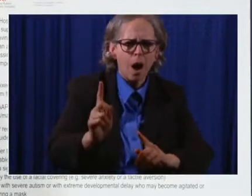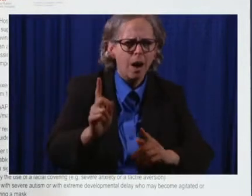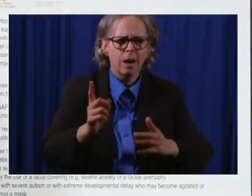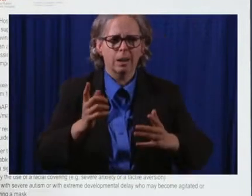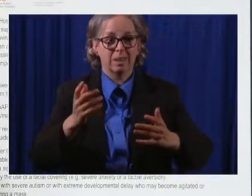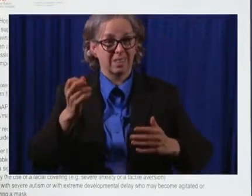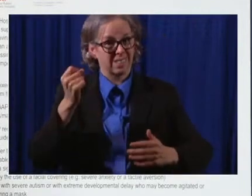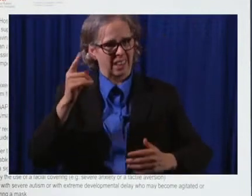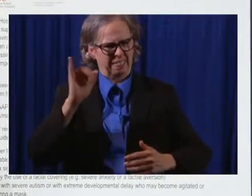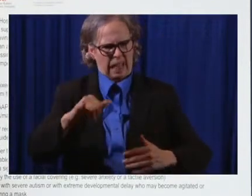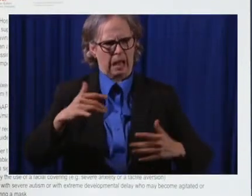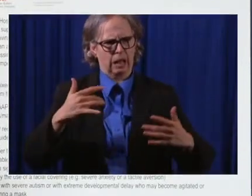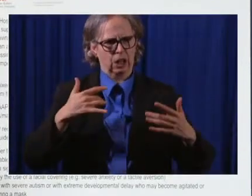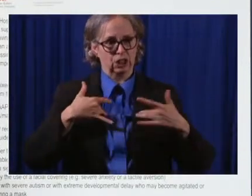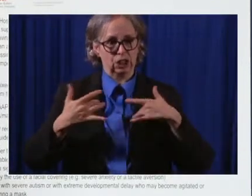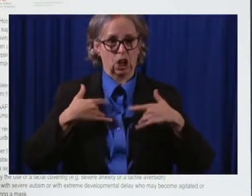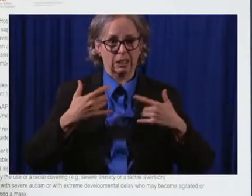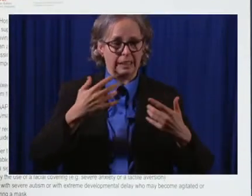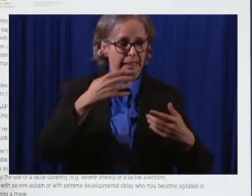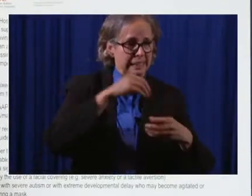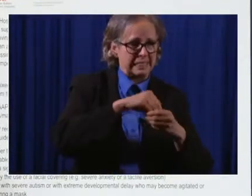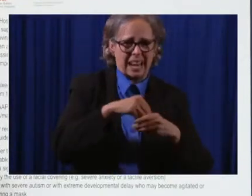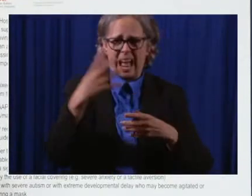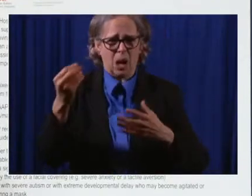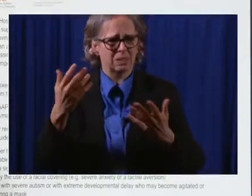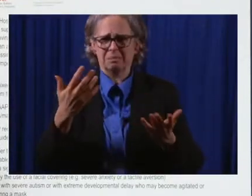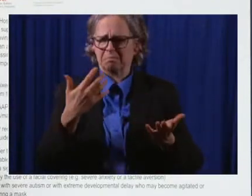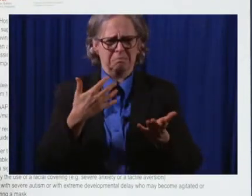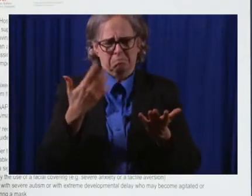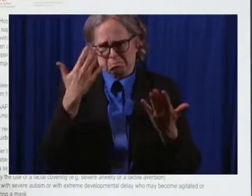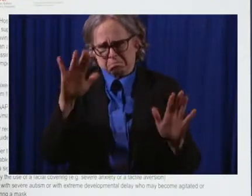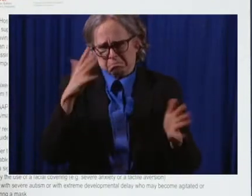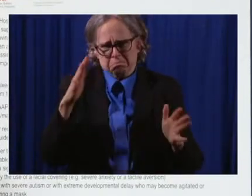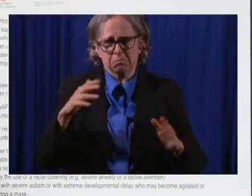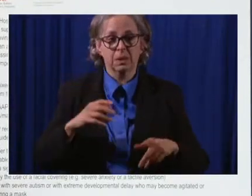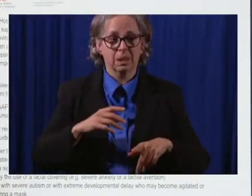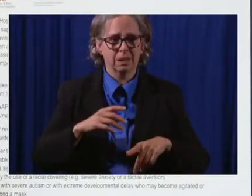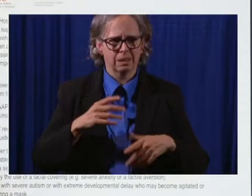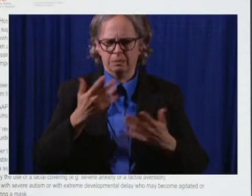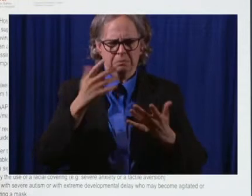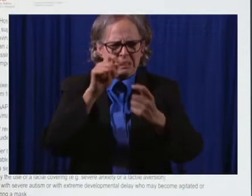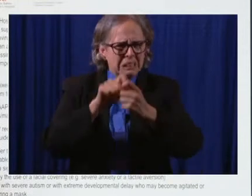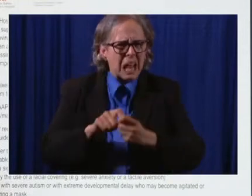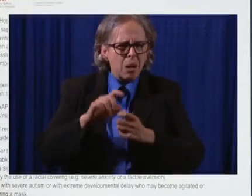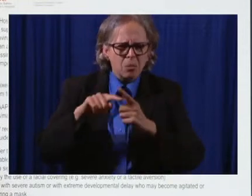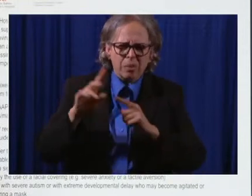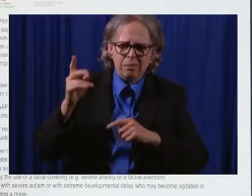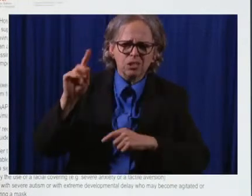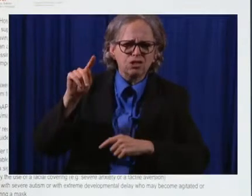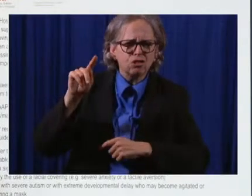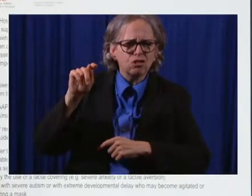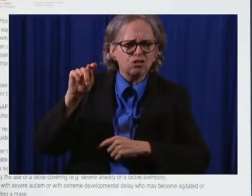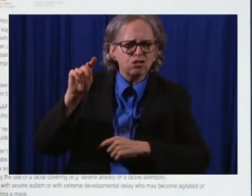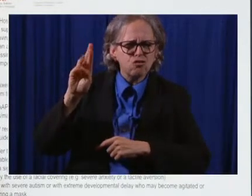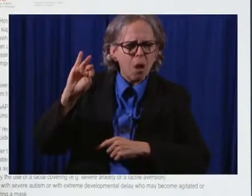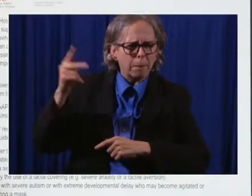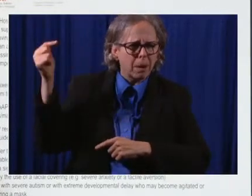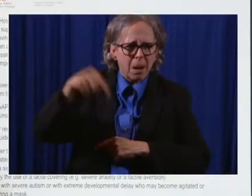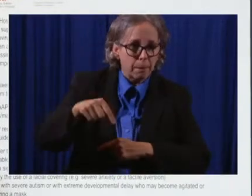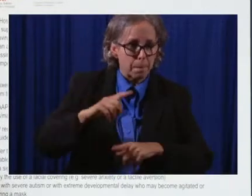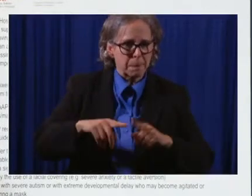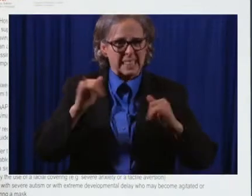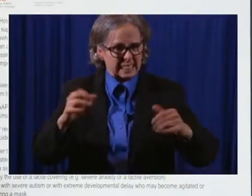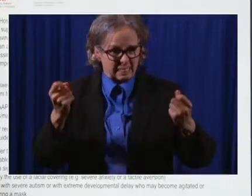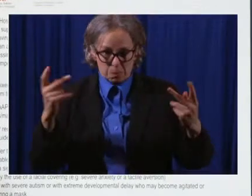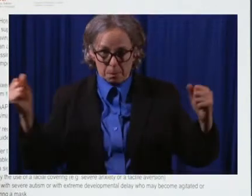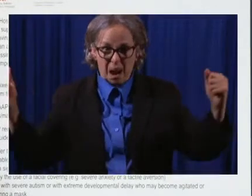or an outside event. I think it's the Shorby Club. I just don't know. So, he always would worry, but